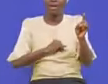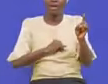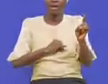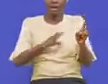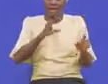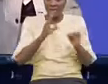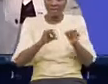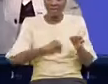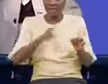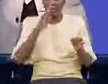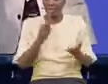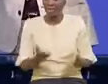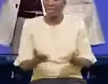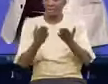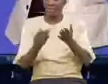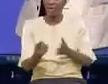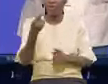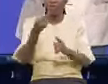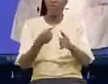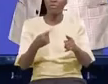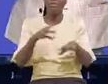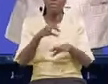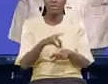Eye nye ano kom ɖe dzi tso anyigba dzia,